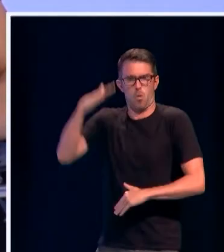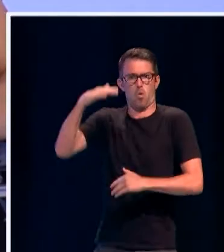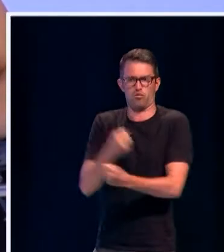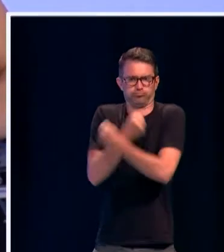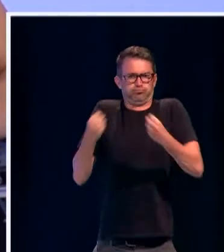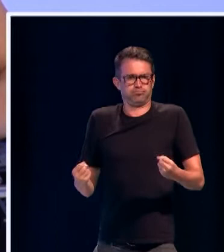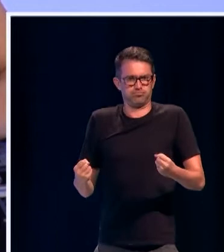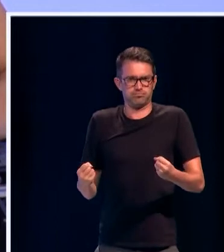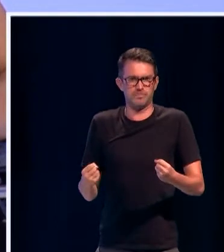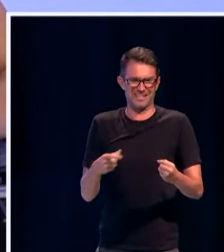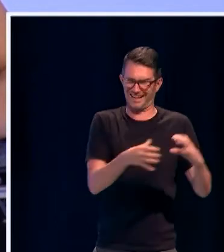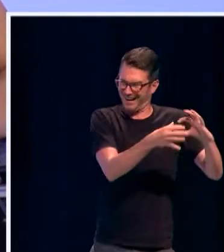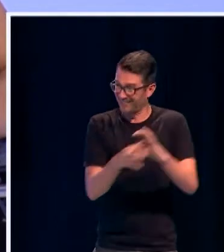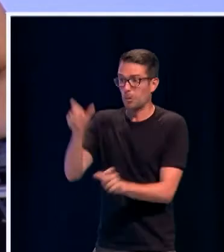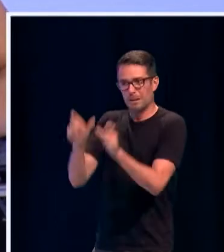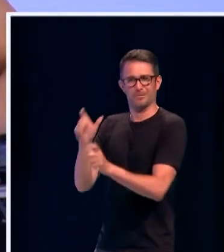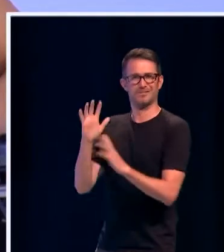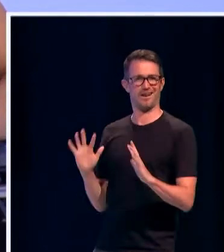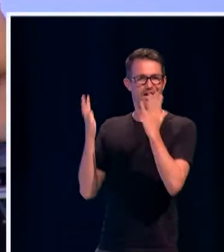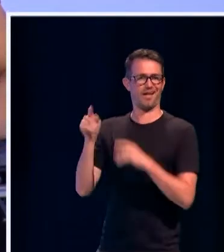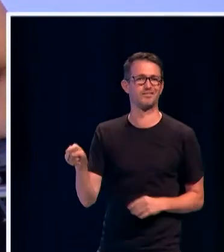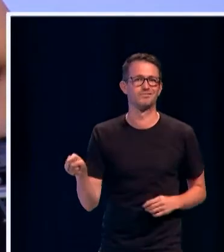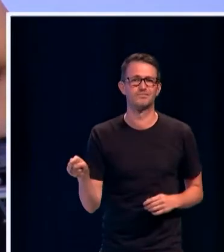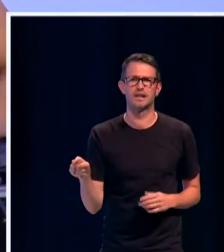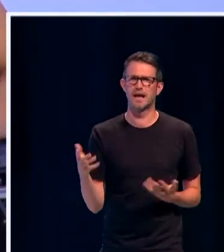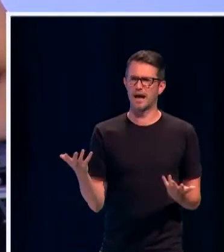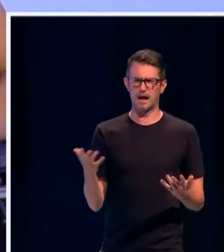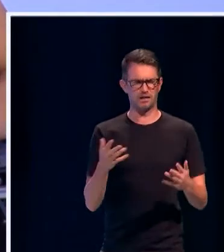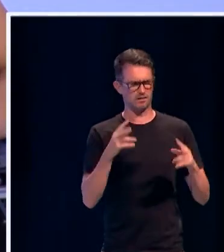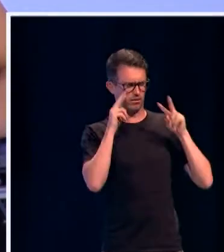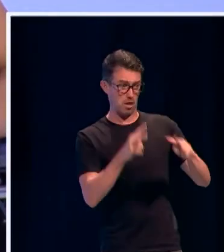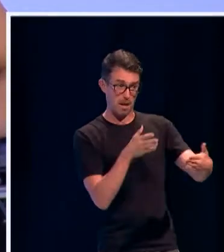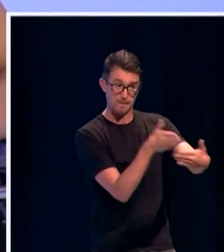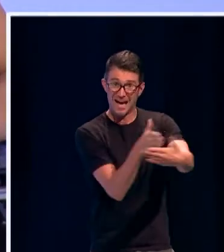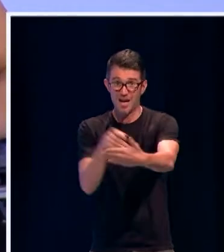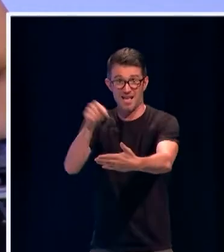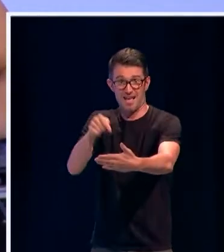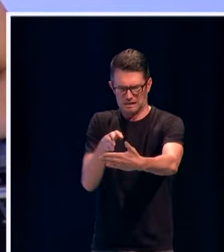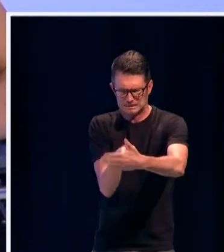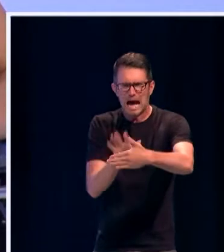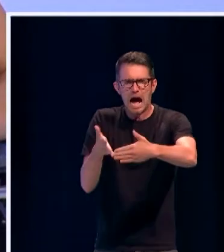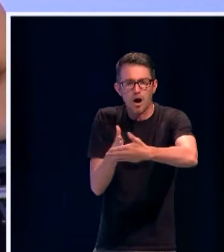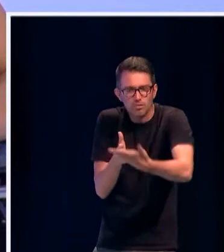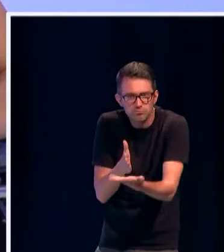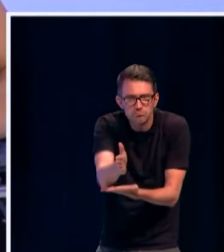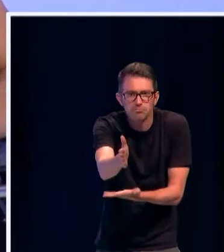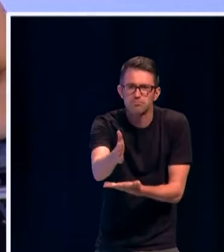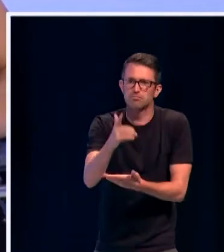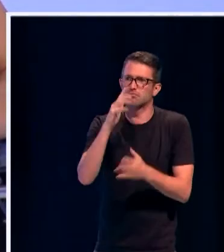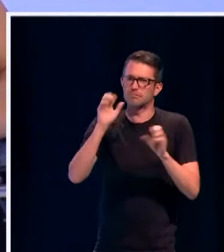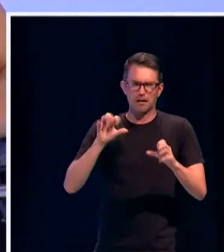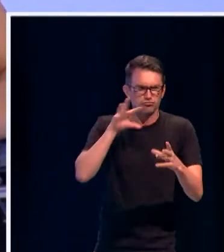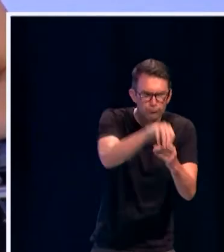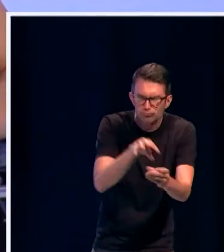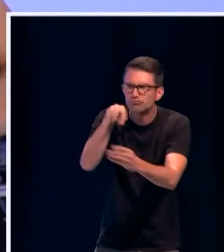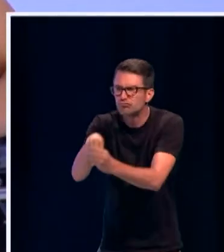life involving the removal of barriers caused by systems, practices, and attitudes which prevent